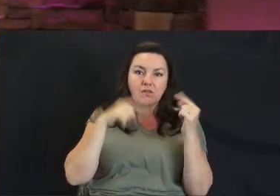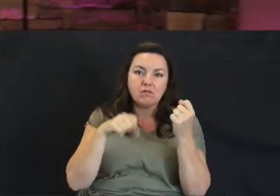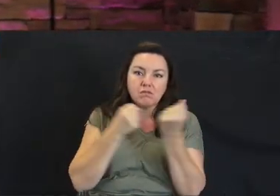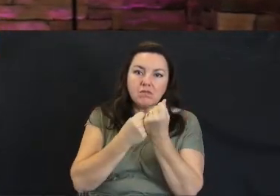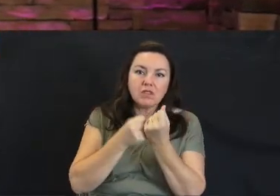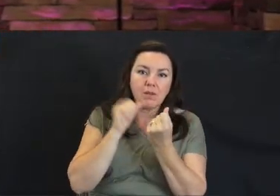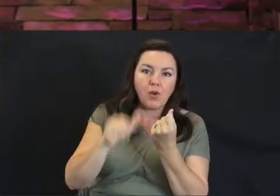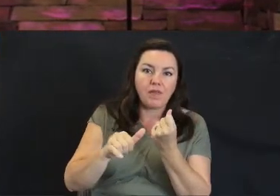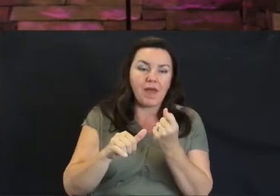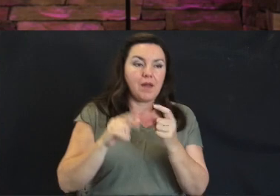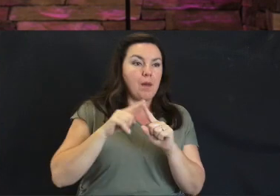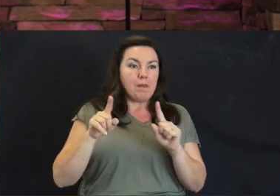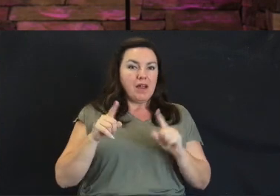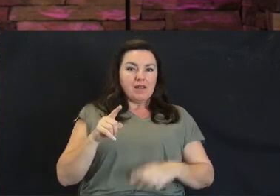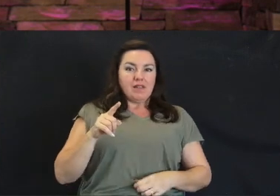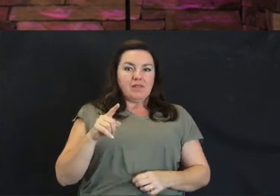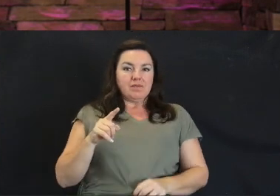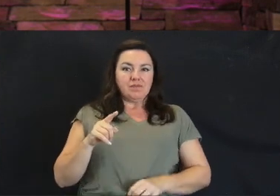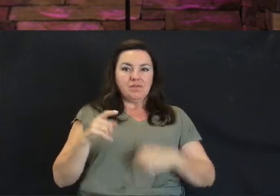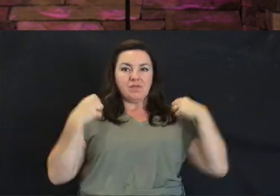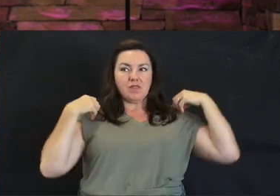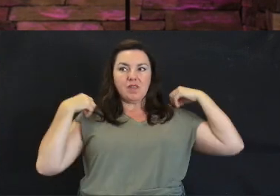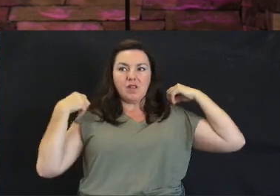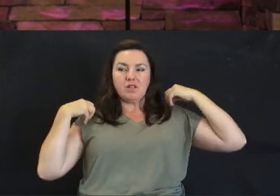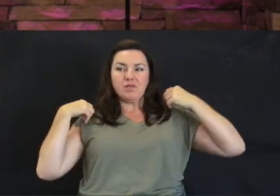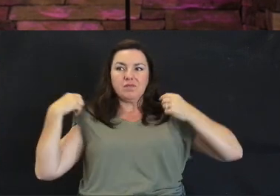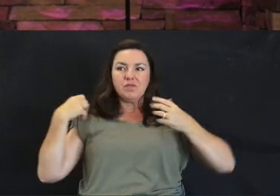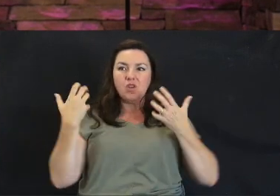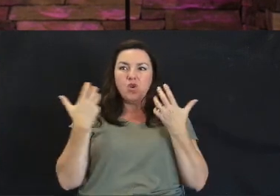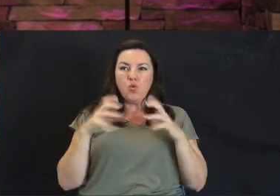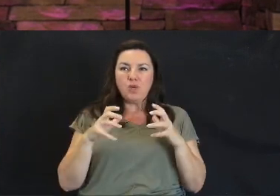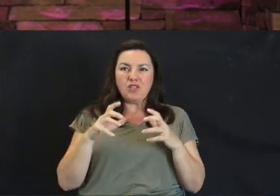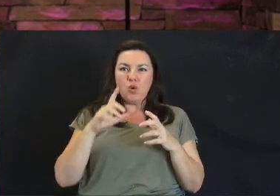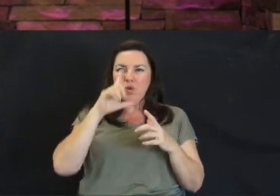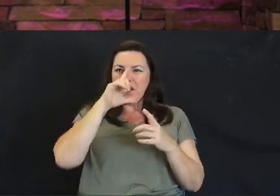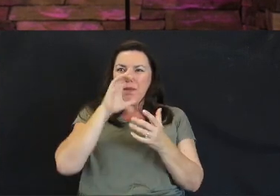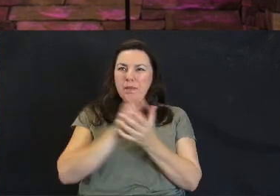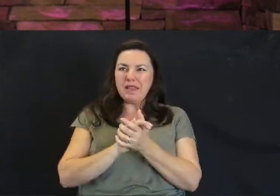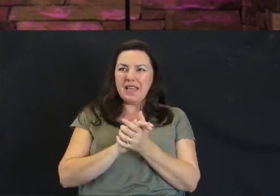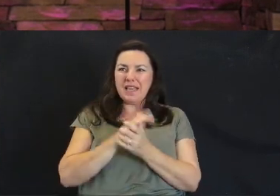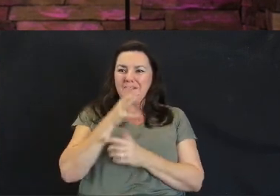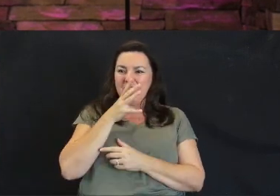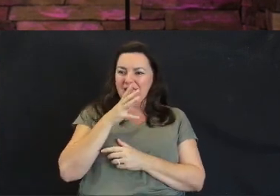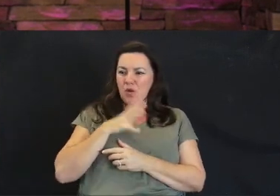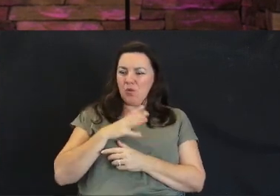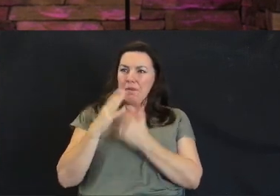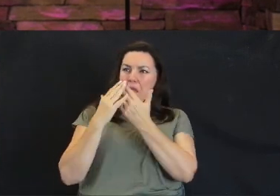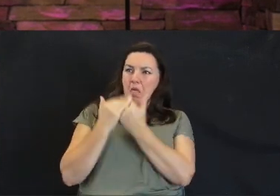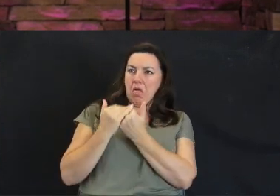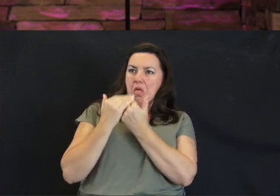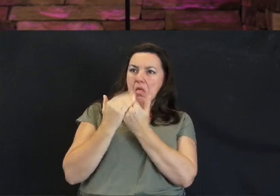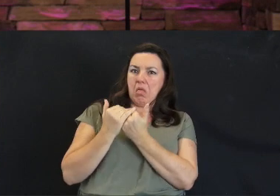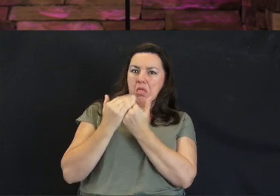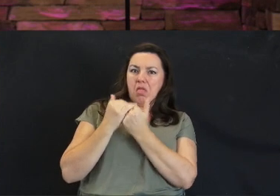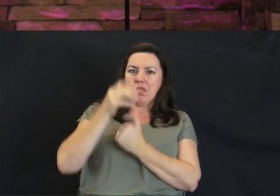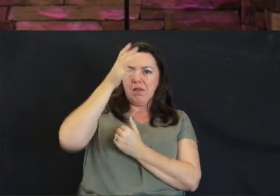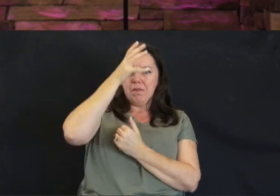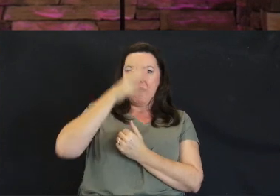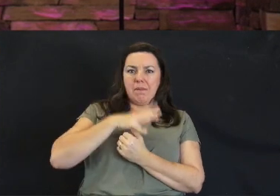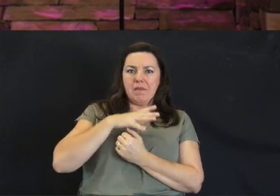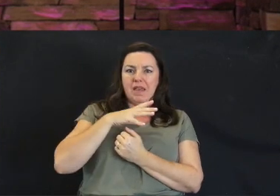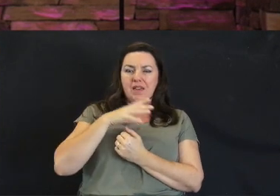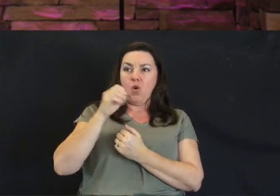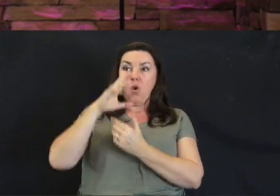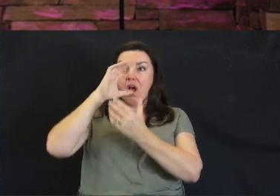don't want to buy This narrative That is being promoted That women are Systemically being oppressed By men Specifically husbands